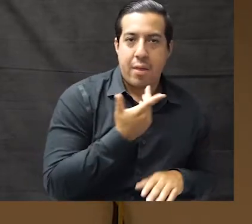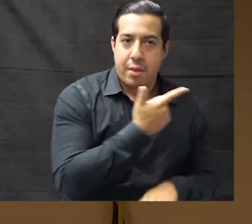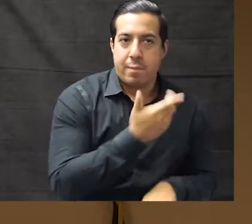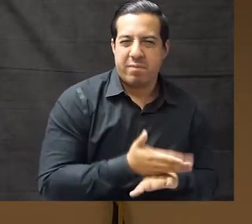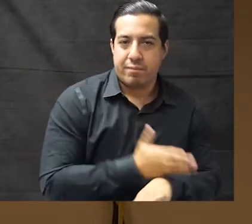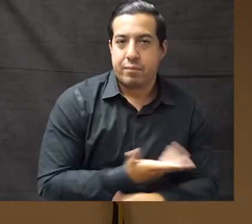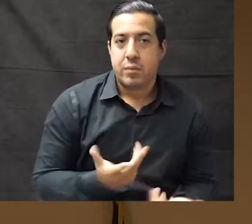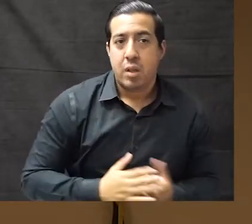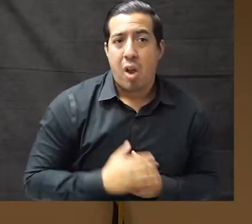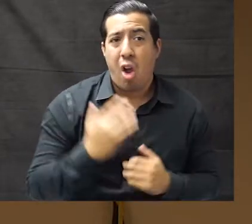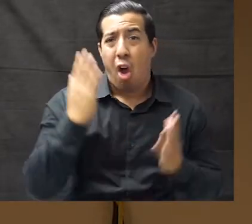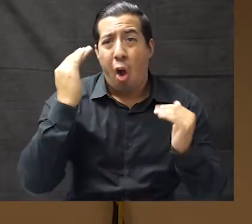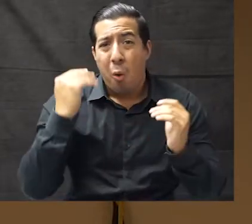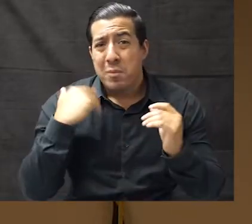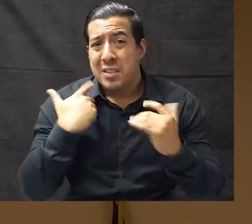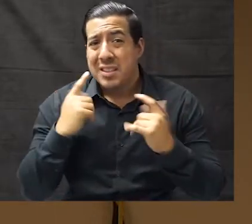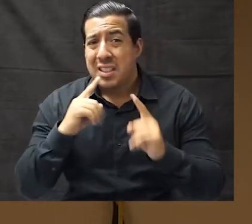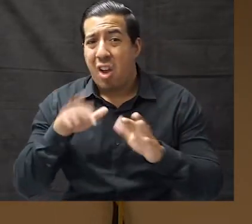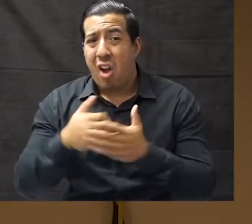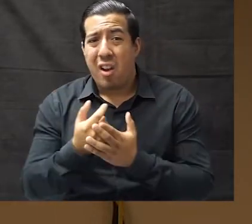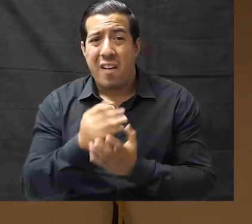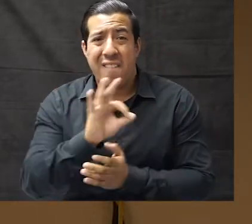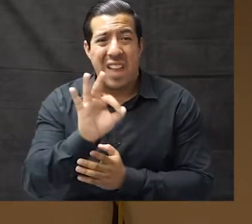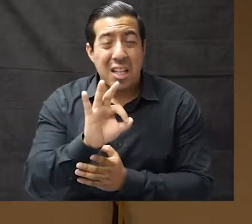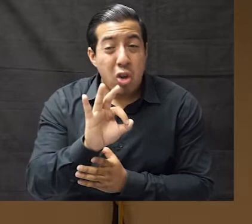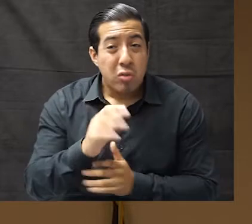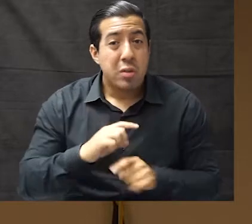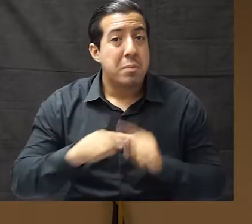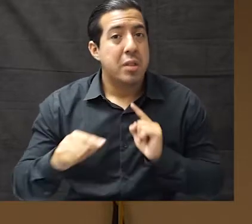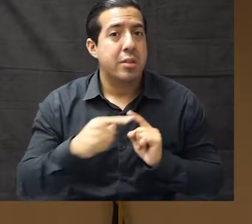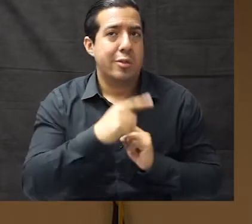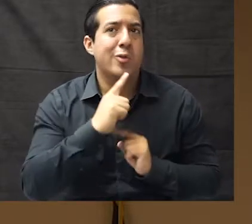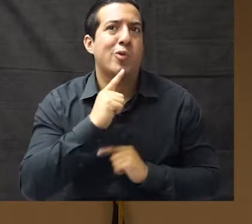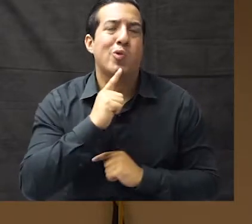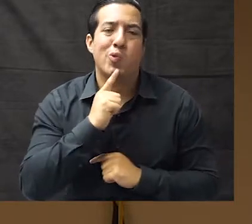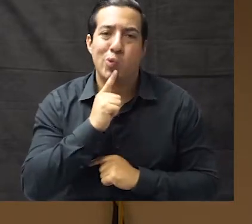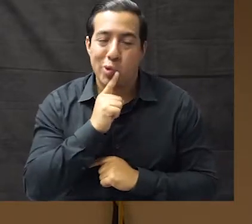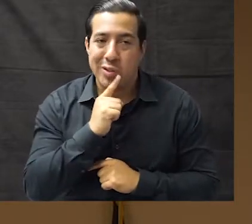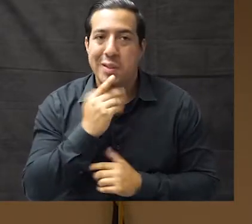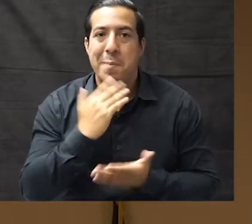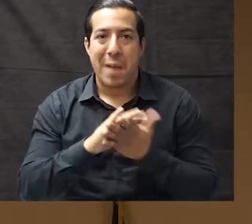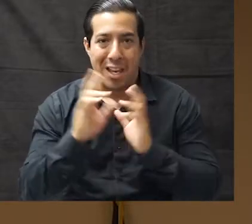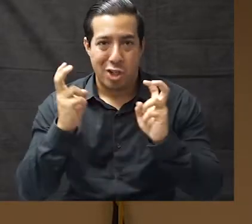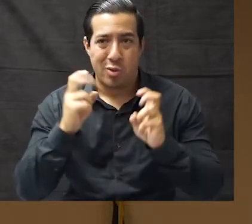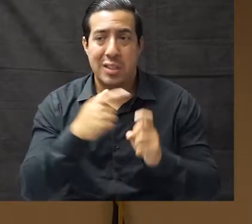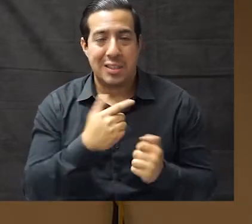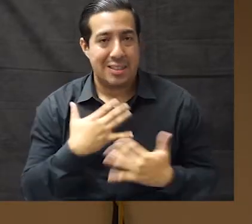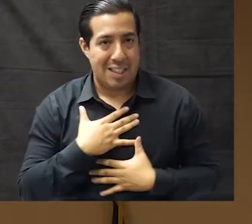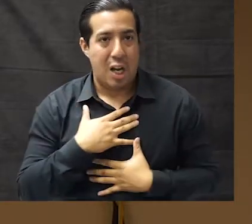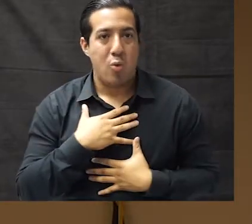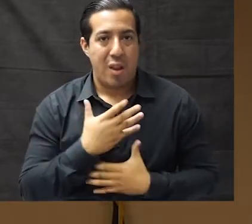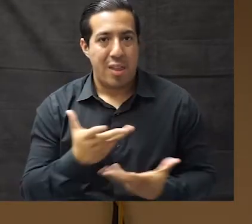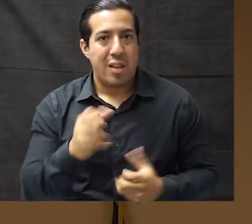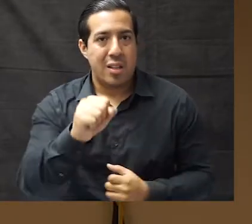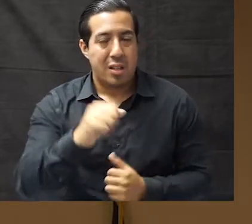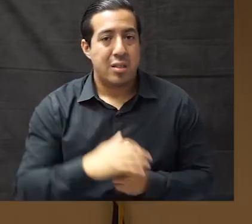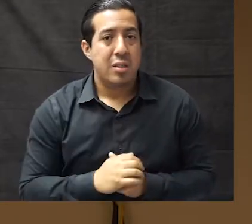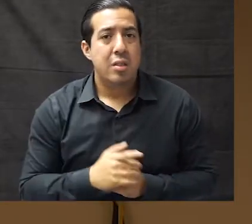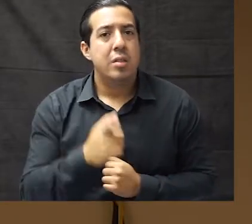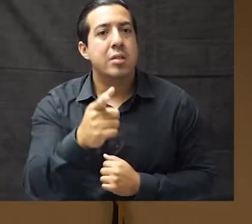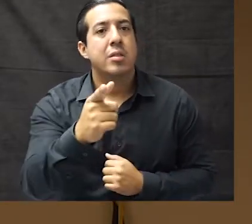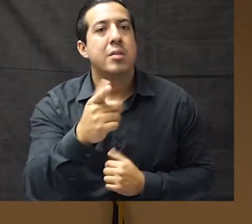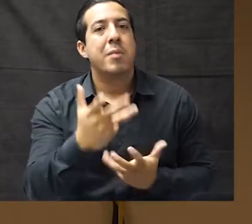mouth. Don't lick the table. Don't open the packages. It'll probably be pretty okay. But are there any other questions I can answer for anybody? Yes,